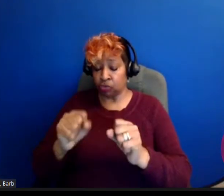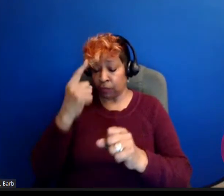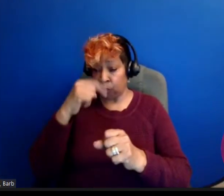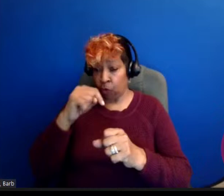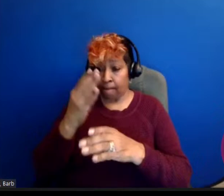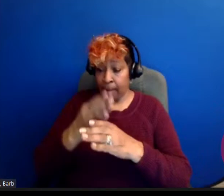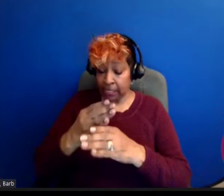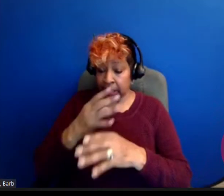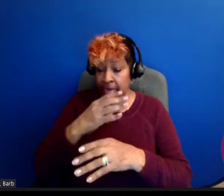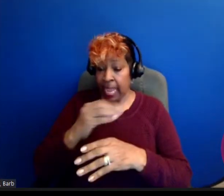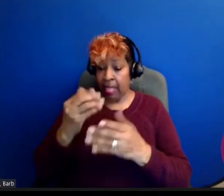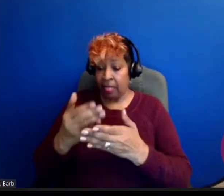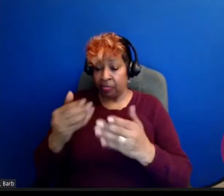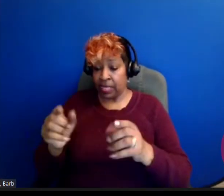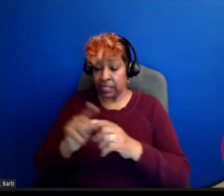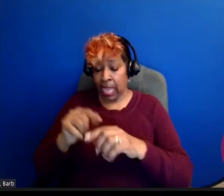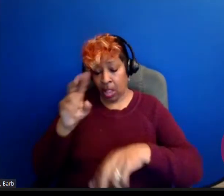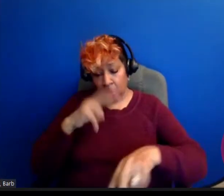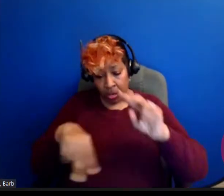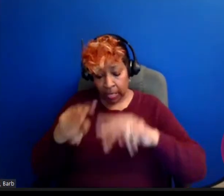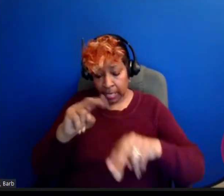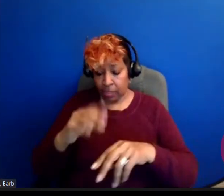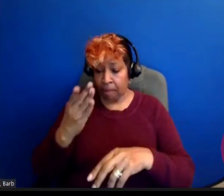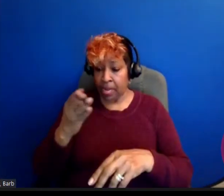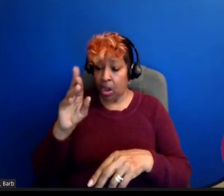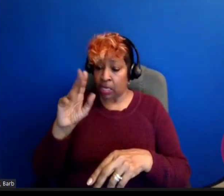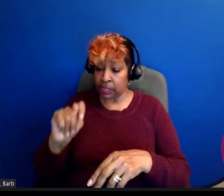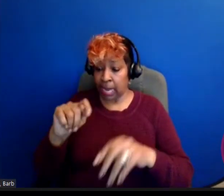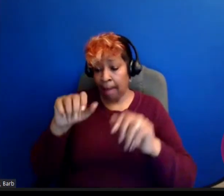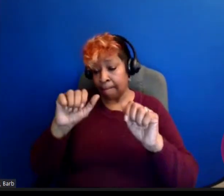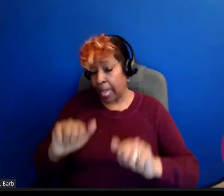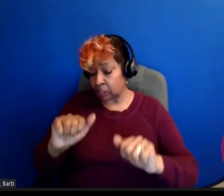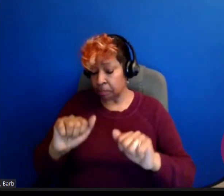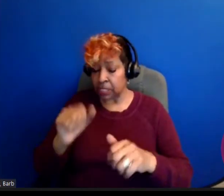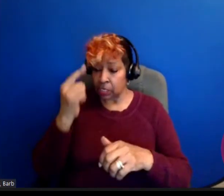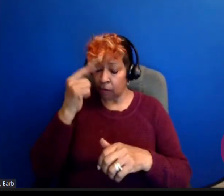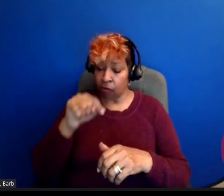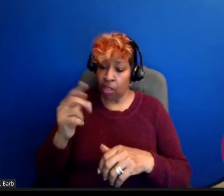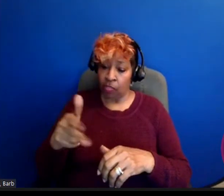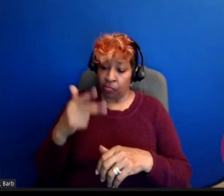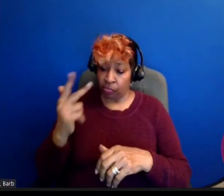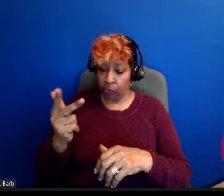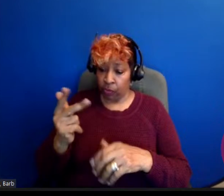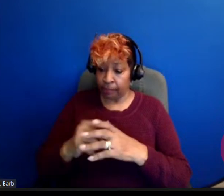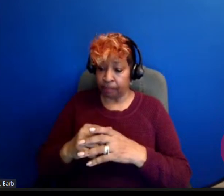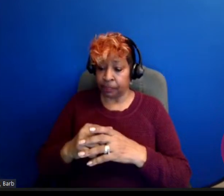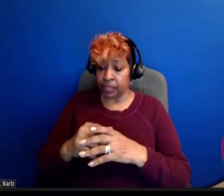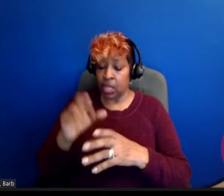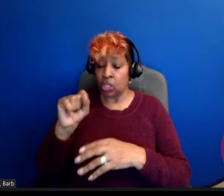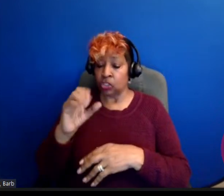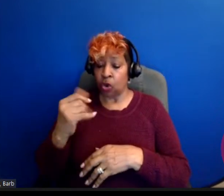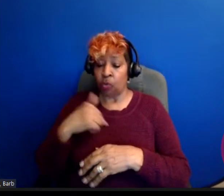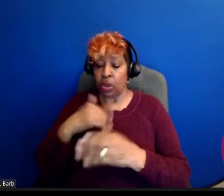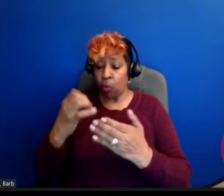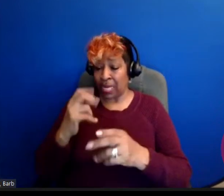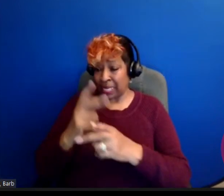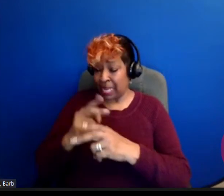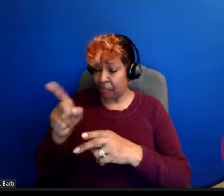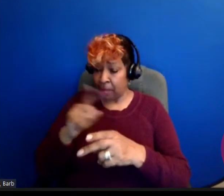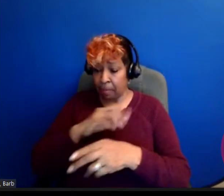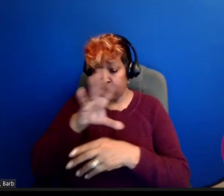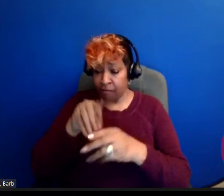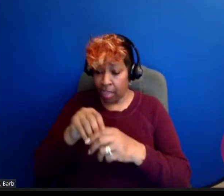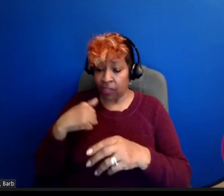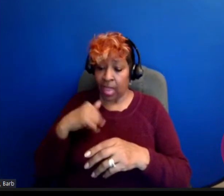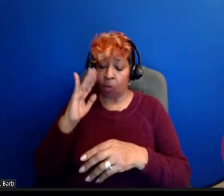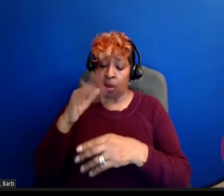and things like looking at the BRT possibilities for 3. So we definitely want to keep them involved. And so I'll make sure